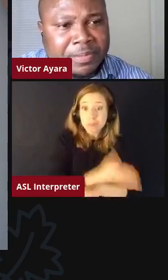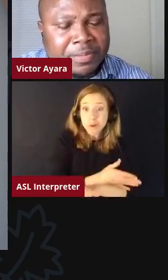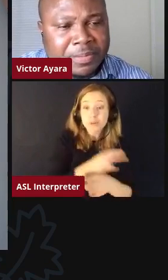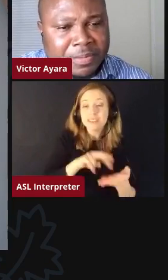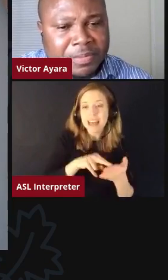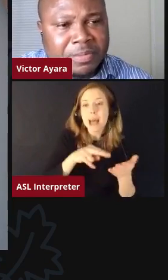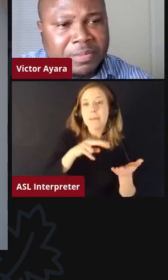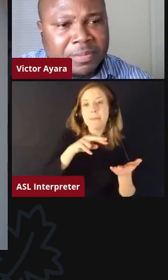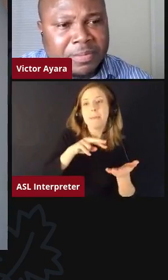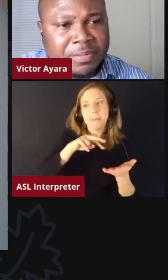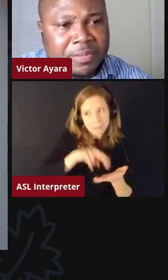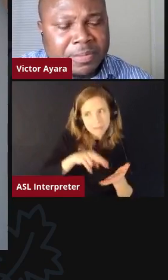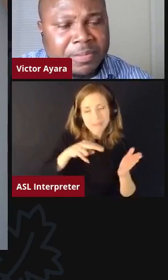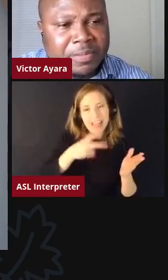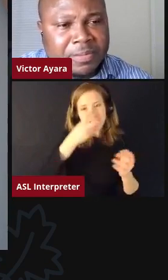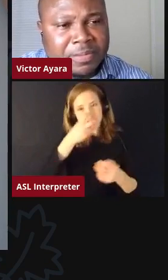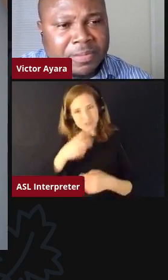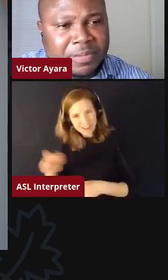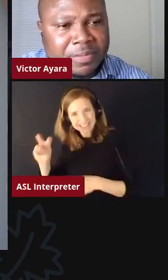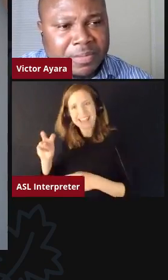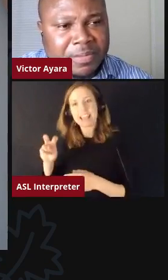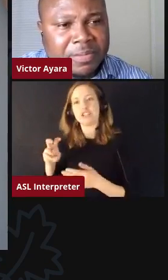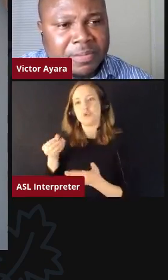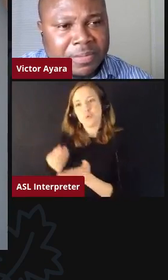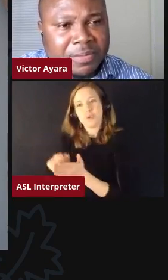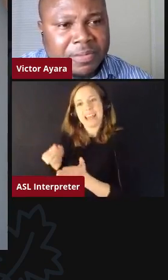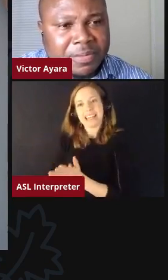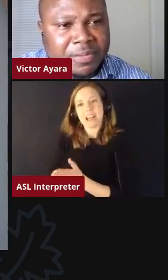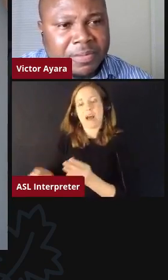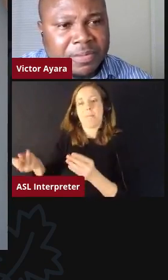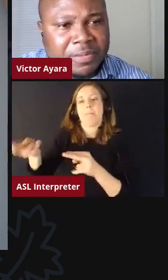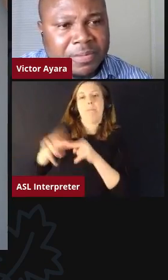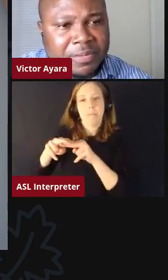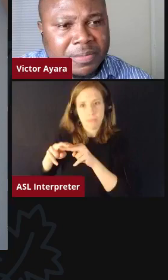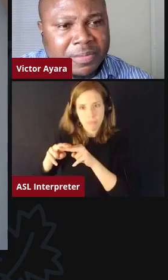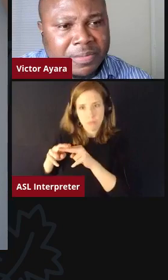have lots of things. So we know that that is a big driver